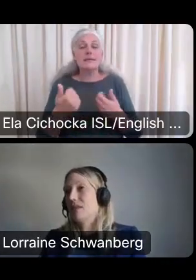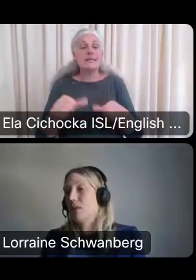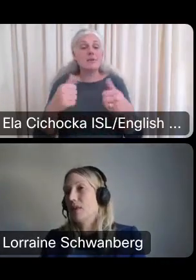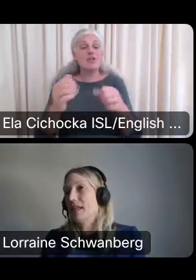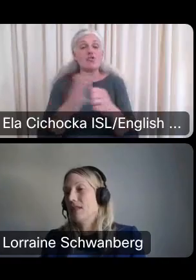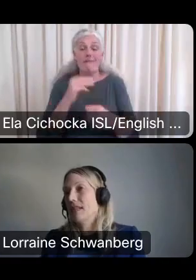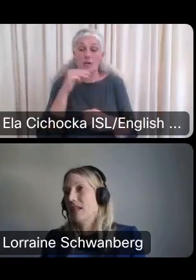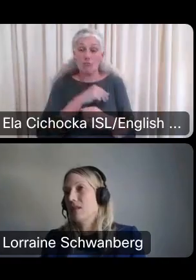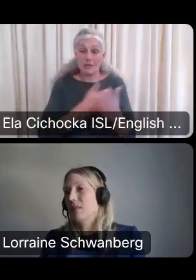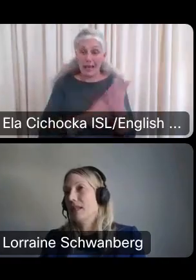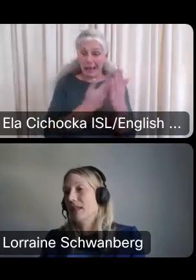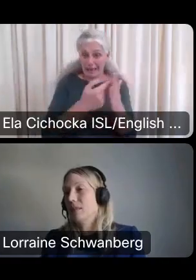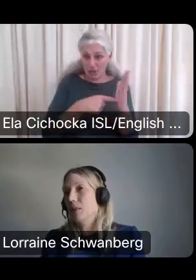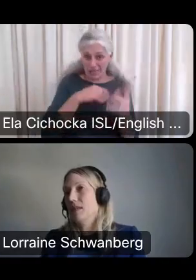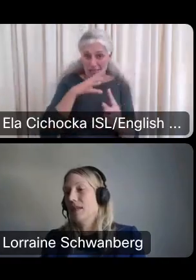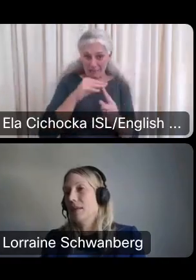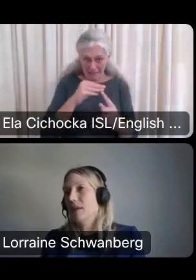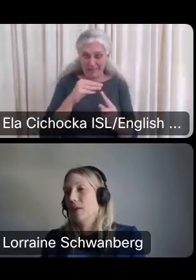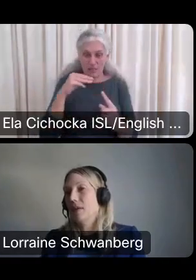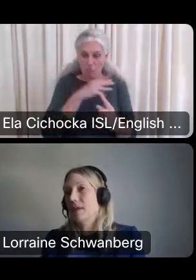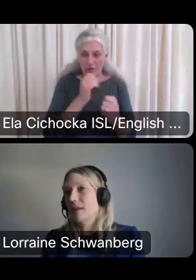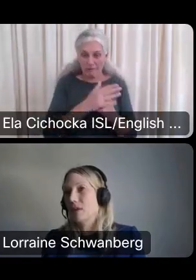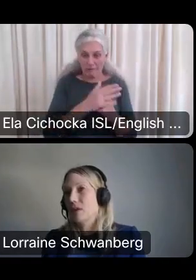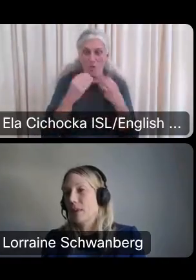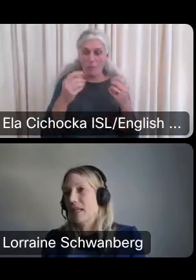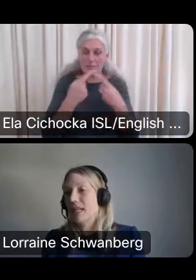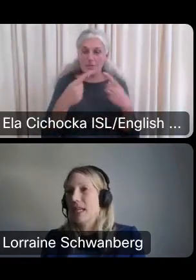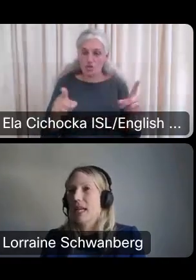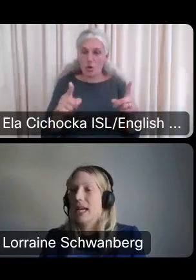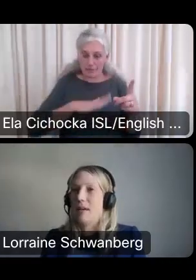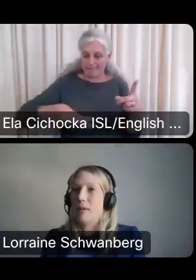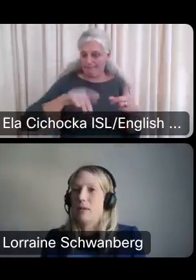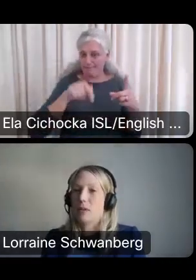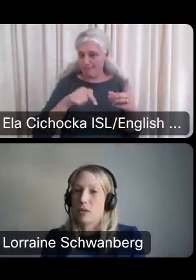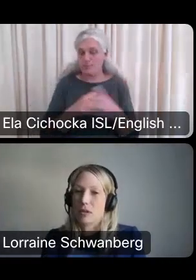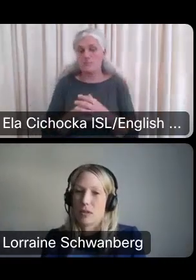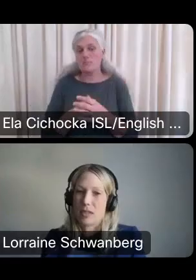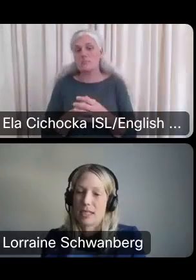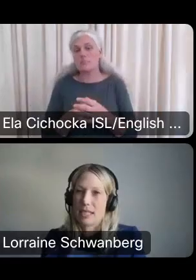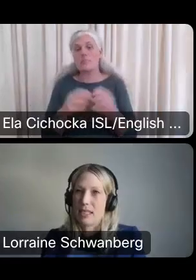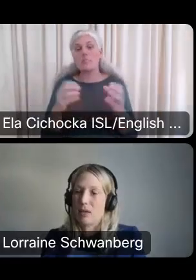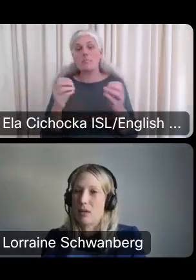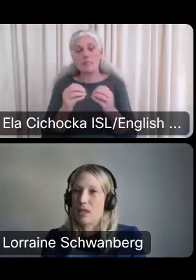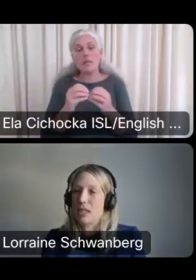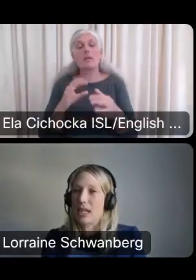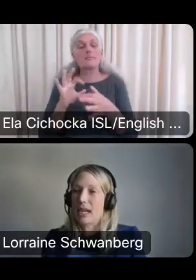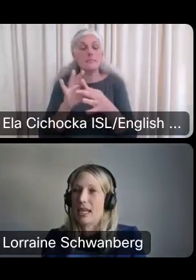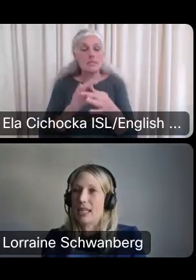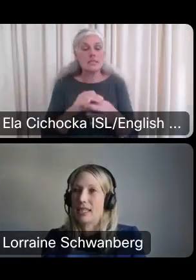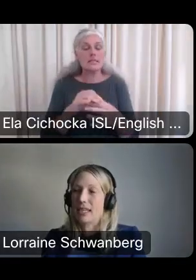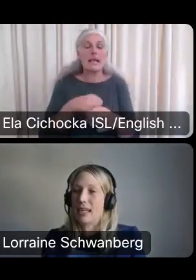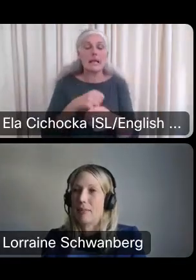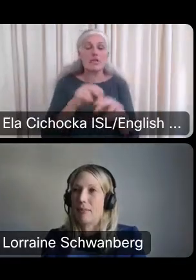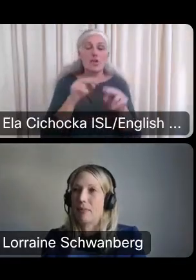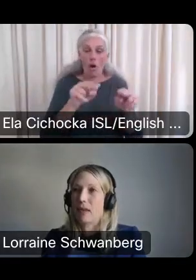this important legislation, and particularly important in the open disclosure space. Also touches on clinical audit